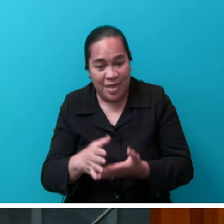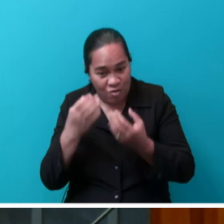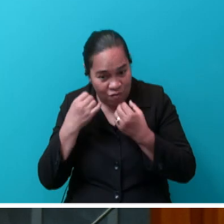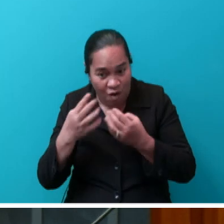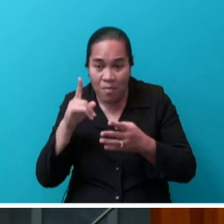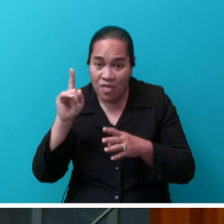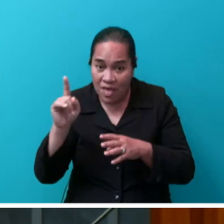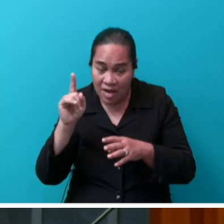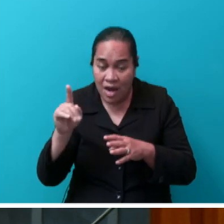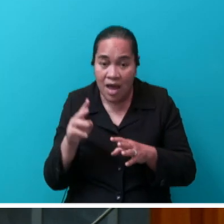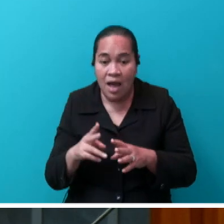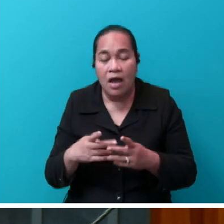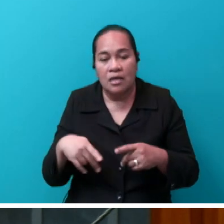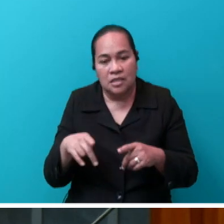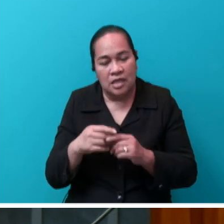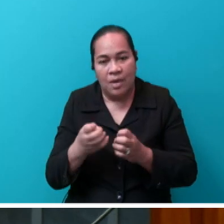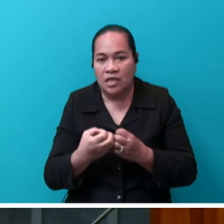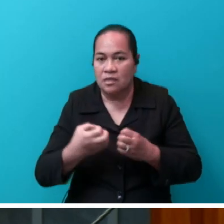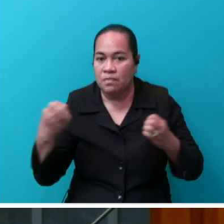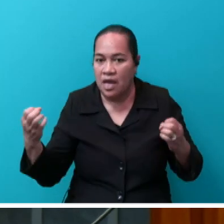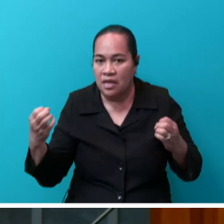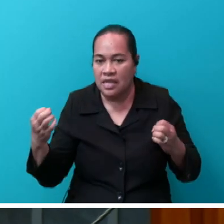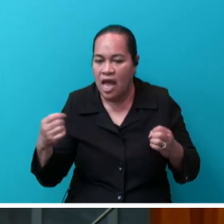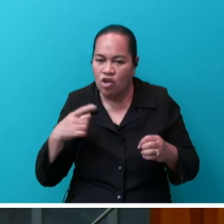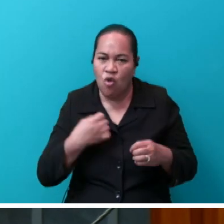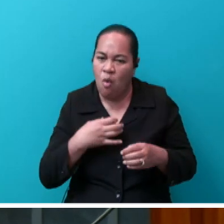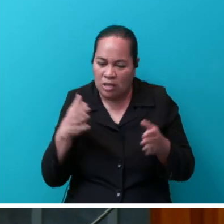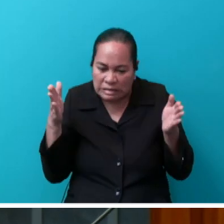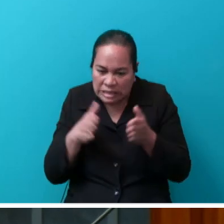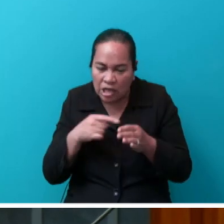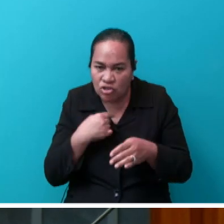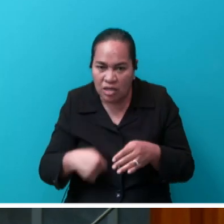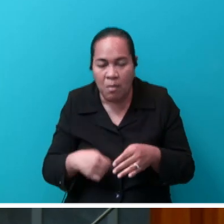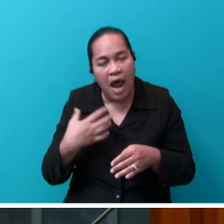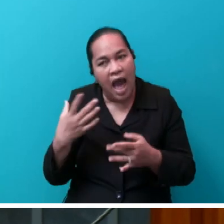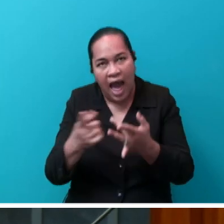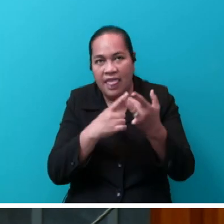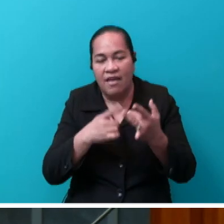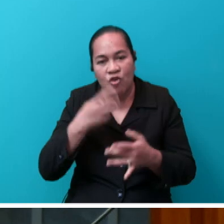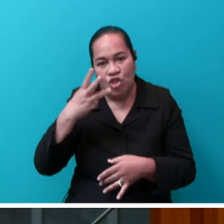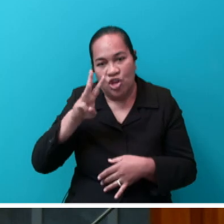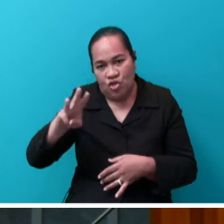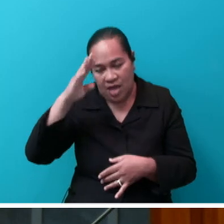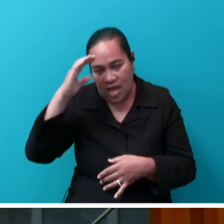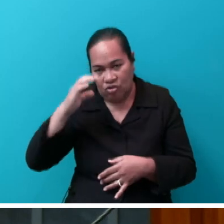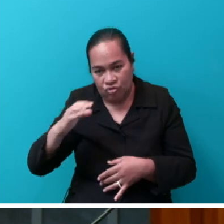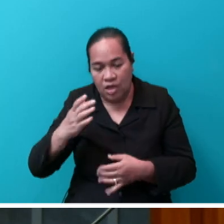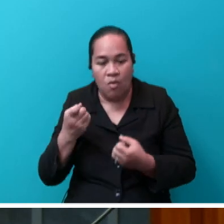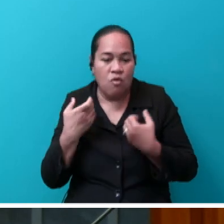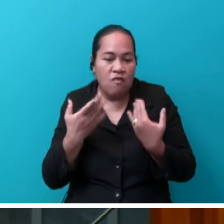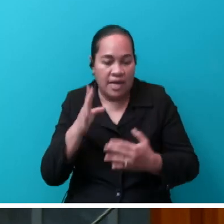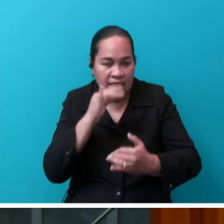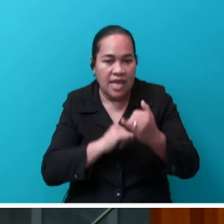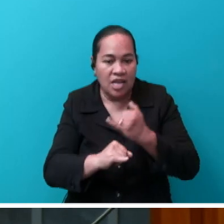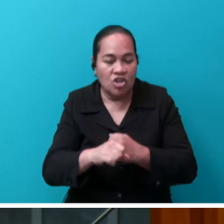workshop have been expanded outside of China to more than 33 countries, providing internationally certified